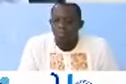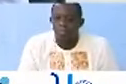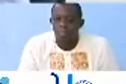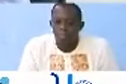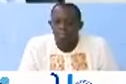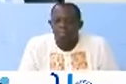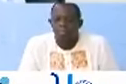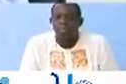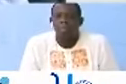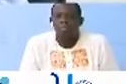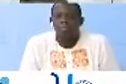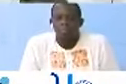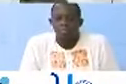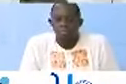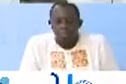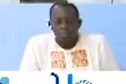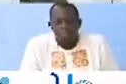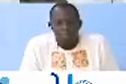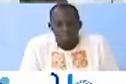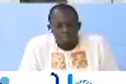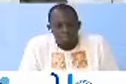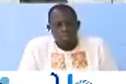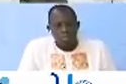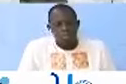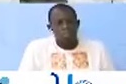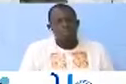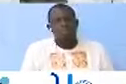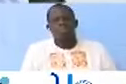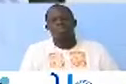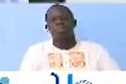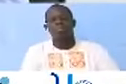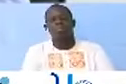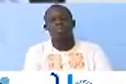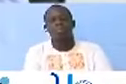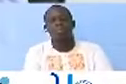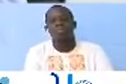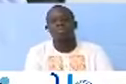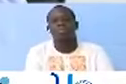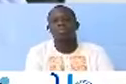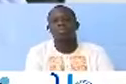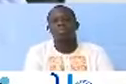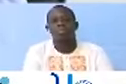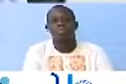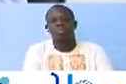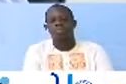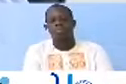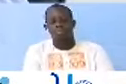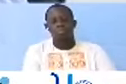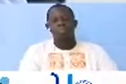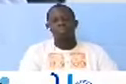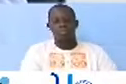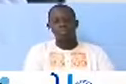dalo am kadi. According to the Mandinka proverb, if a drummer steps on the drumming stick, nobody will see it.